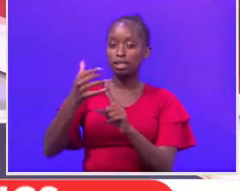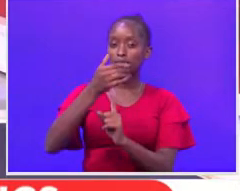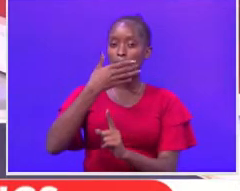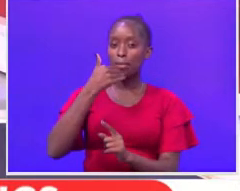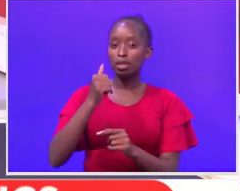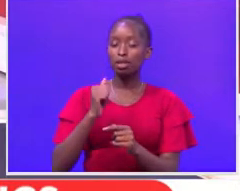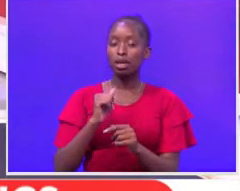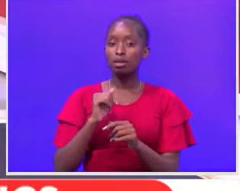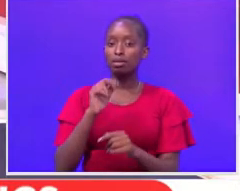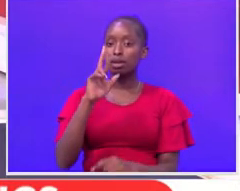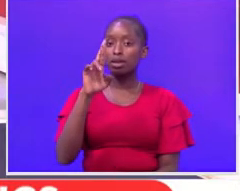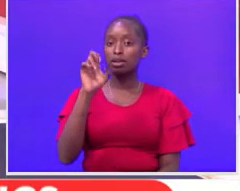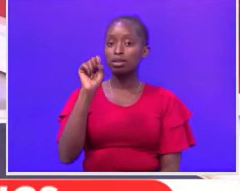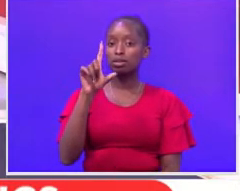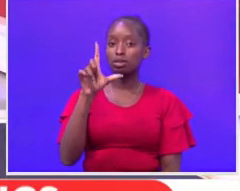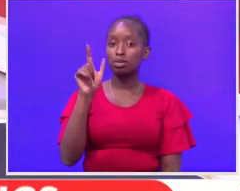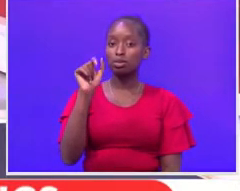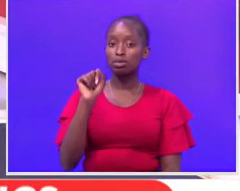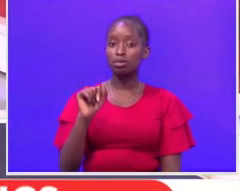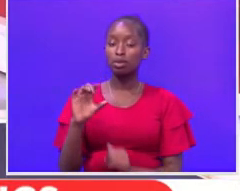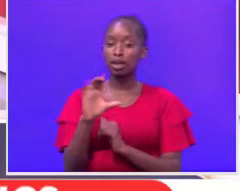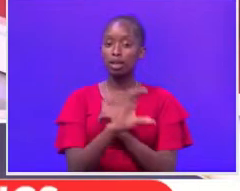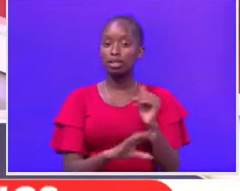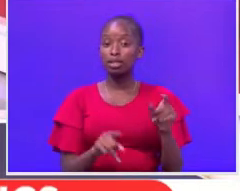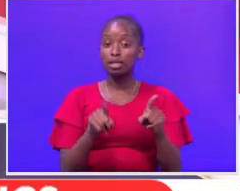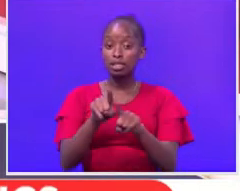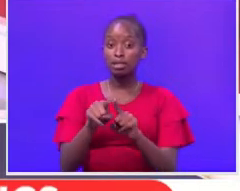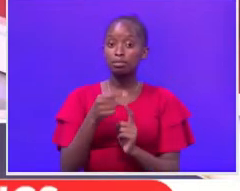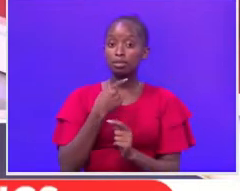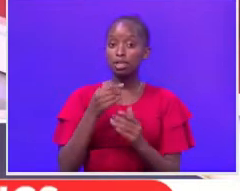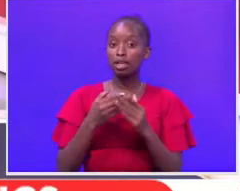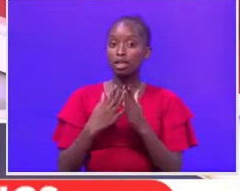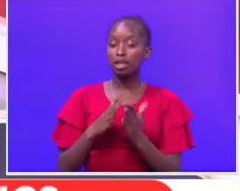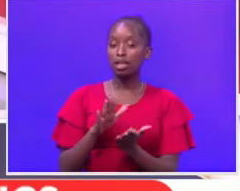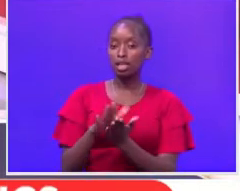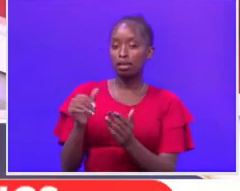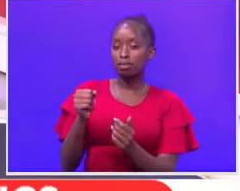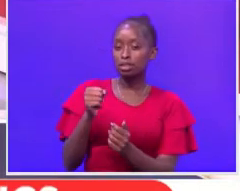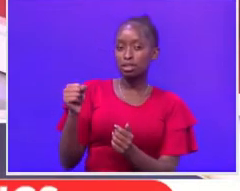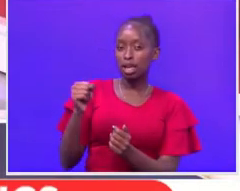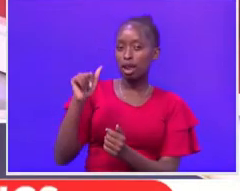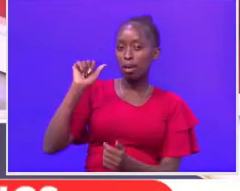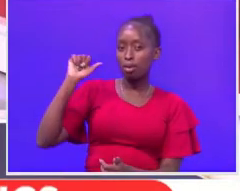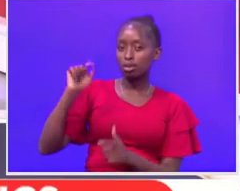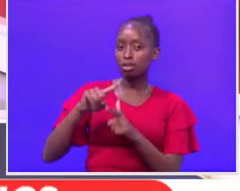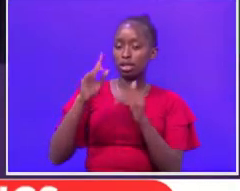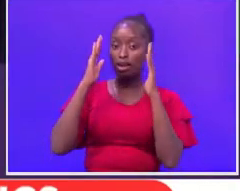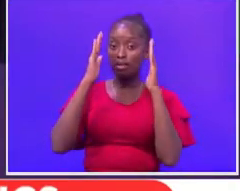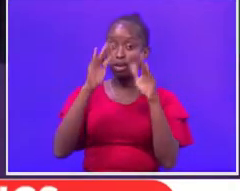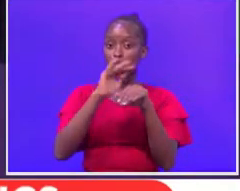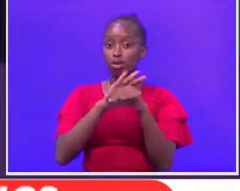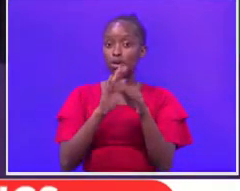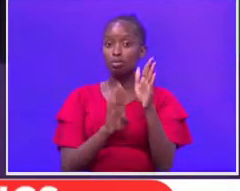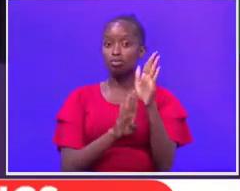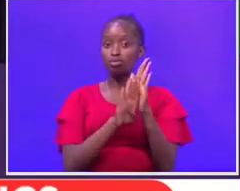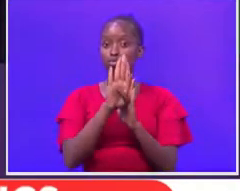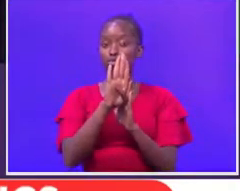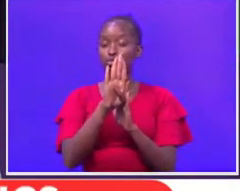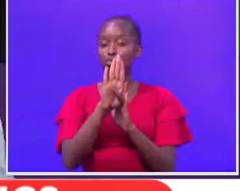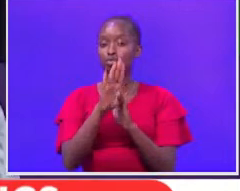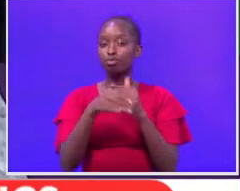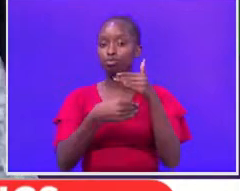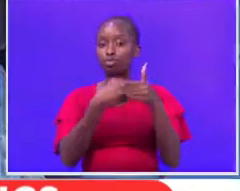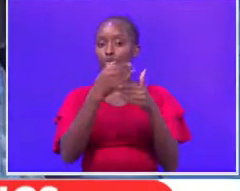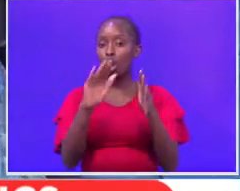country. He has urged leaders to put aside politics and focus on growing the economy. Wote bila